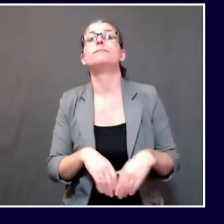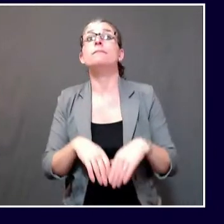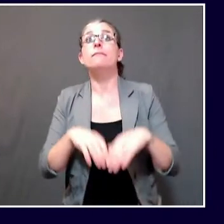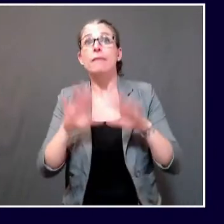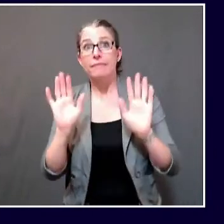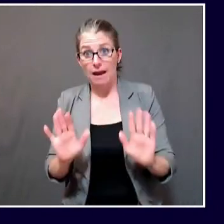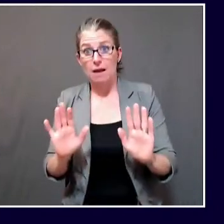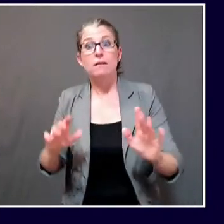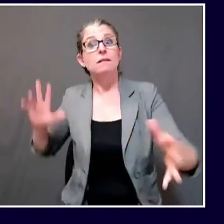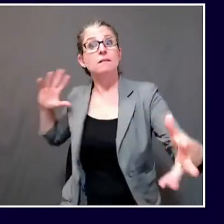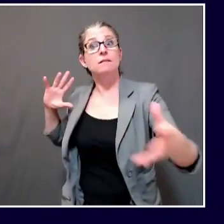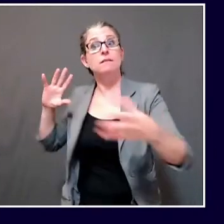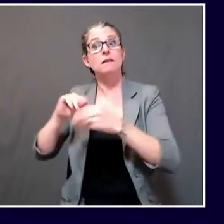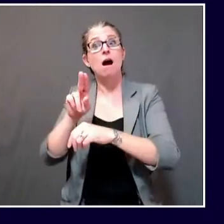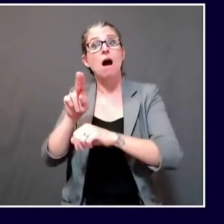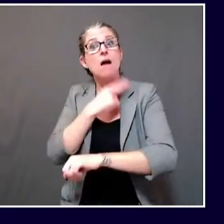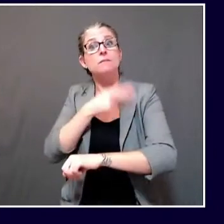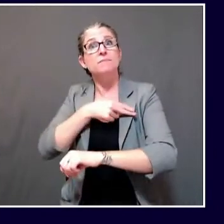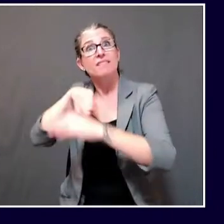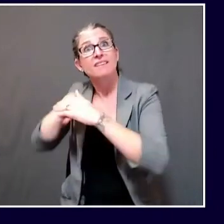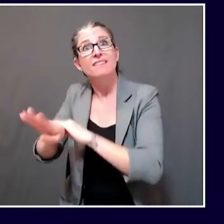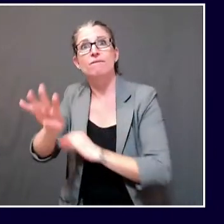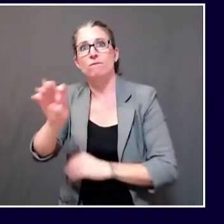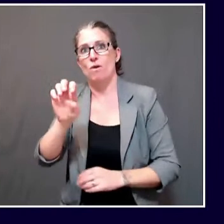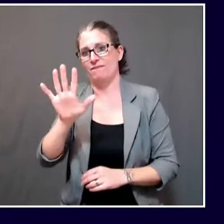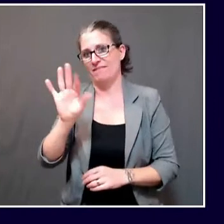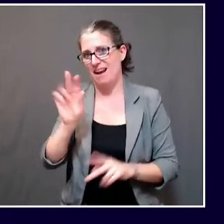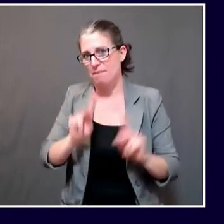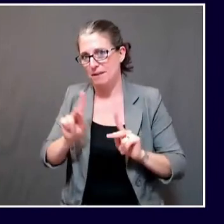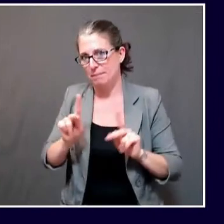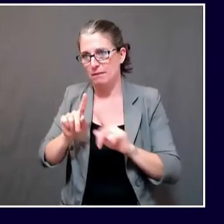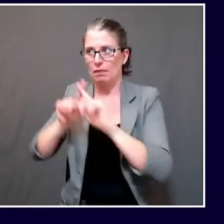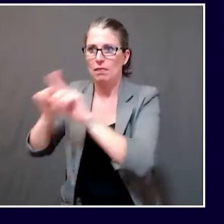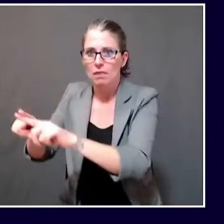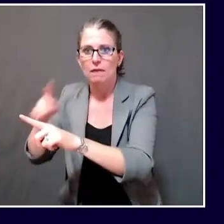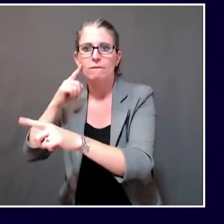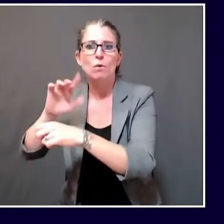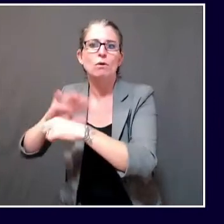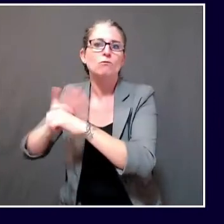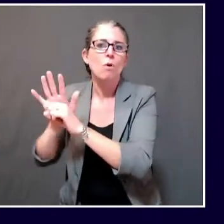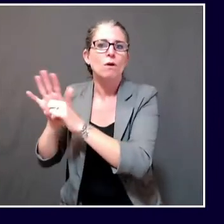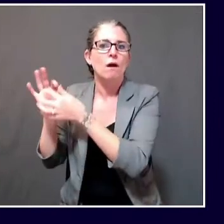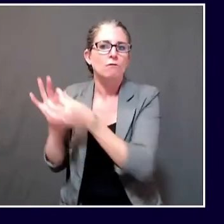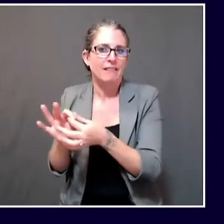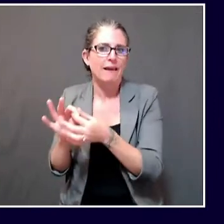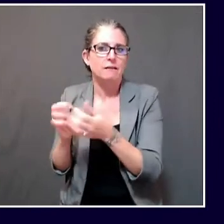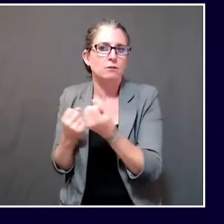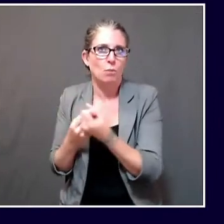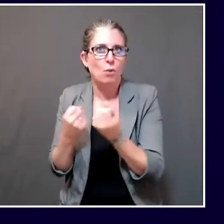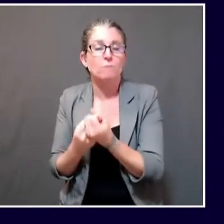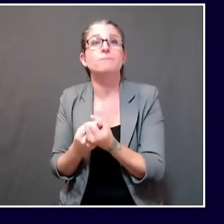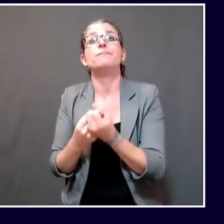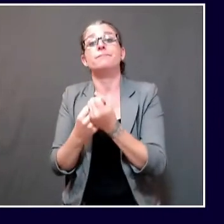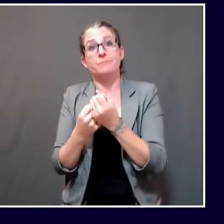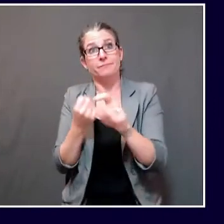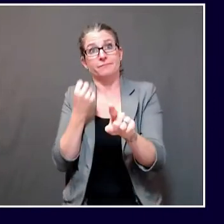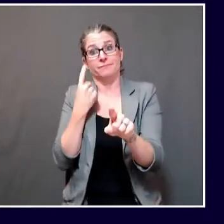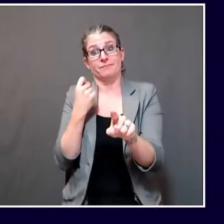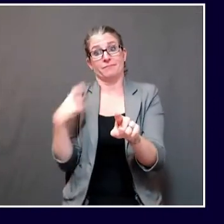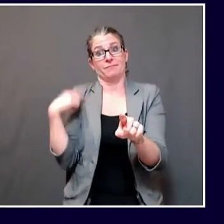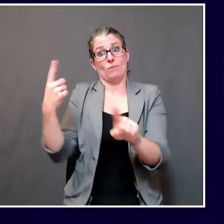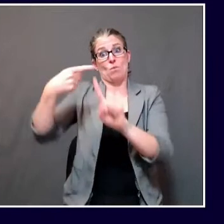cumulatively since the beginning of the pandemic, and in the past 30 days, 28 individuals have been